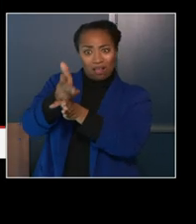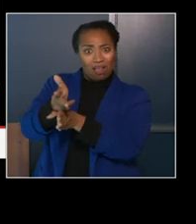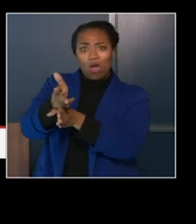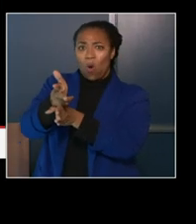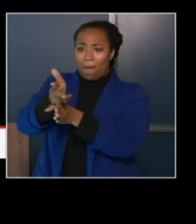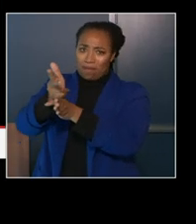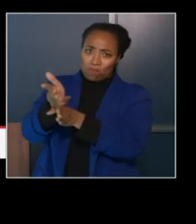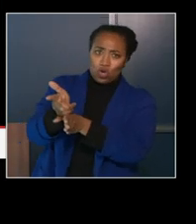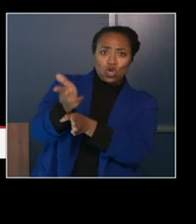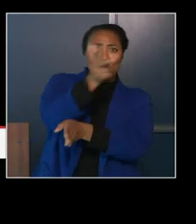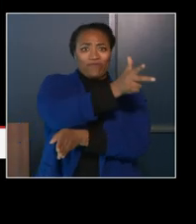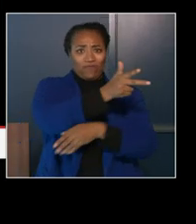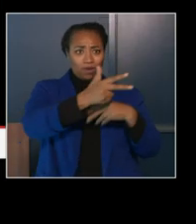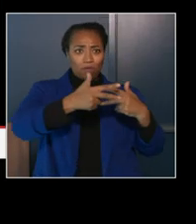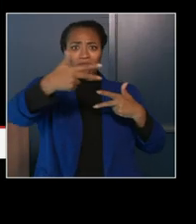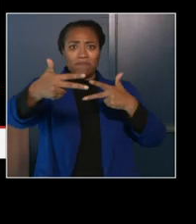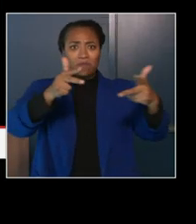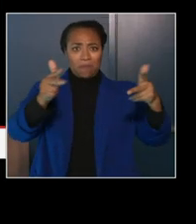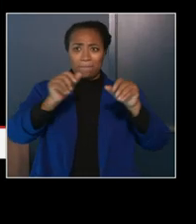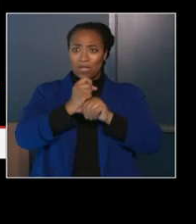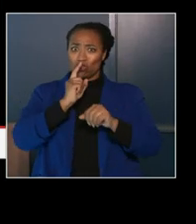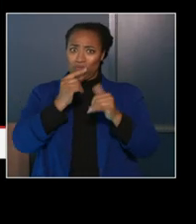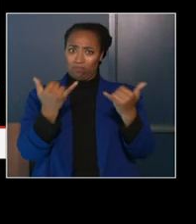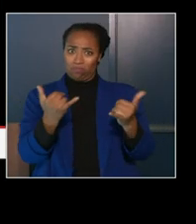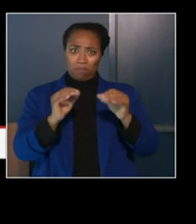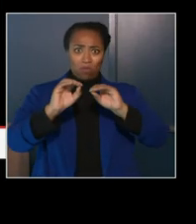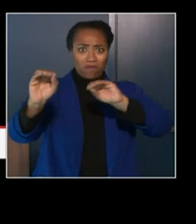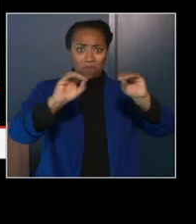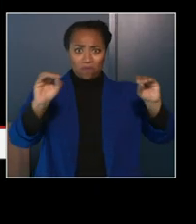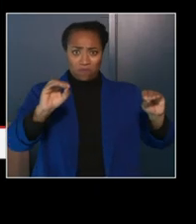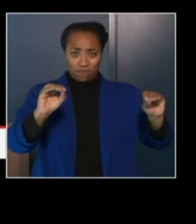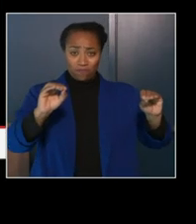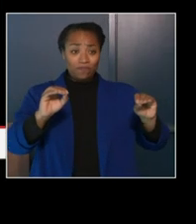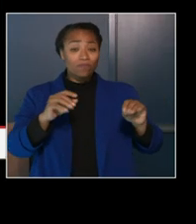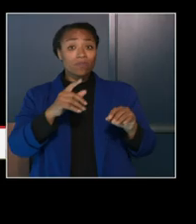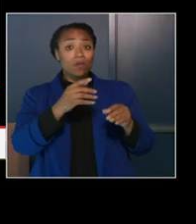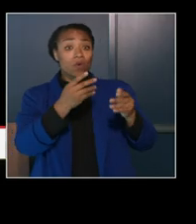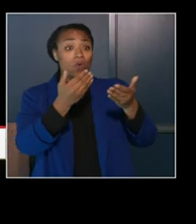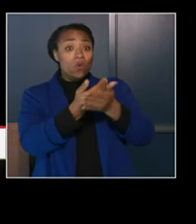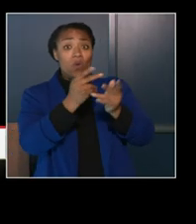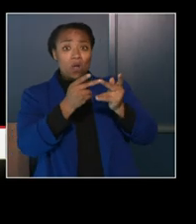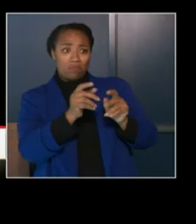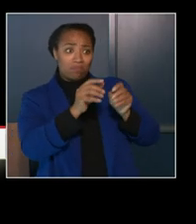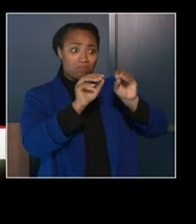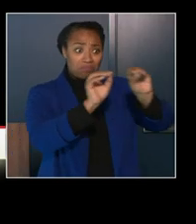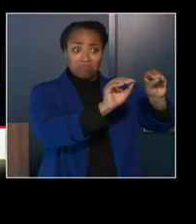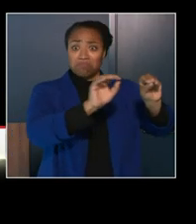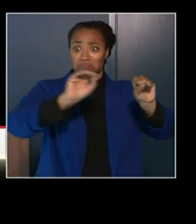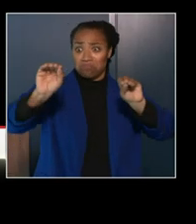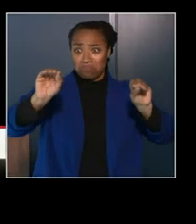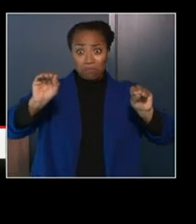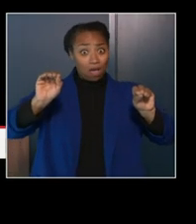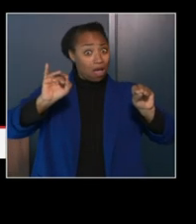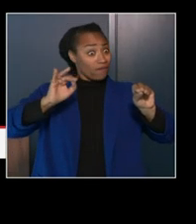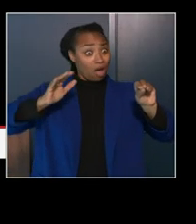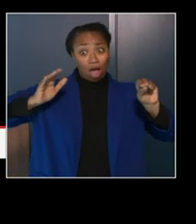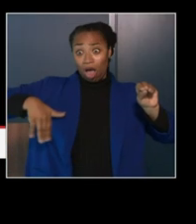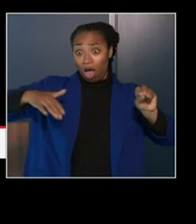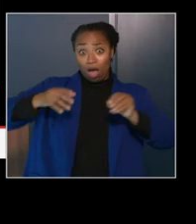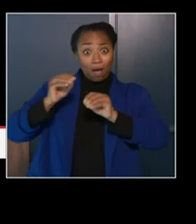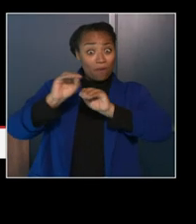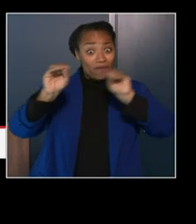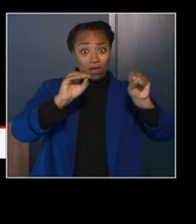now to a new location. If our snow team encounters your vehicle, they will relocate